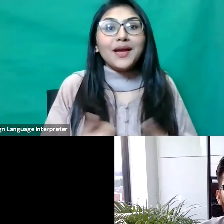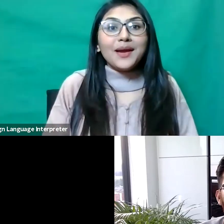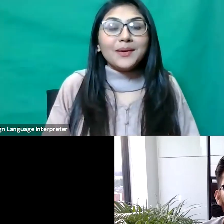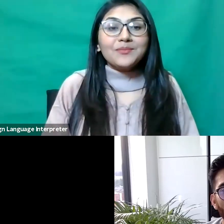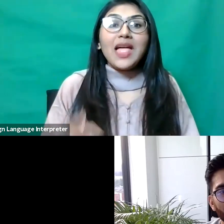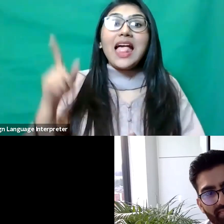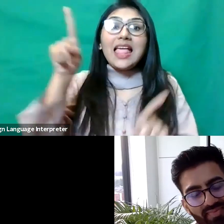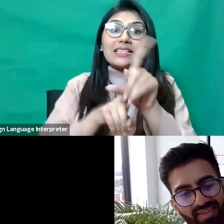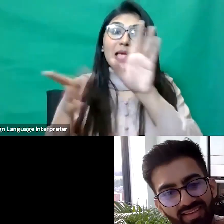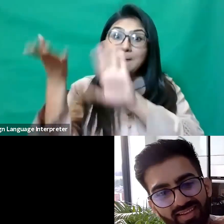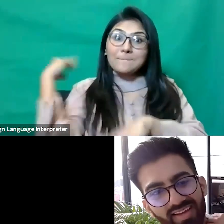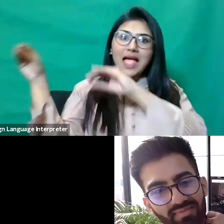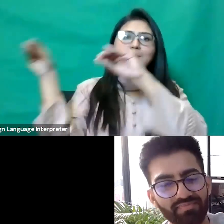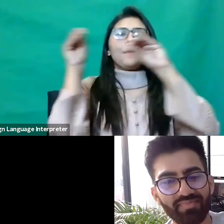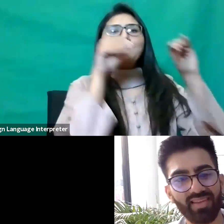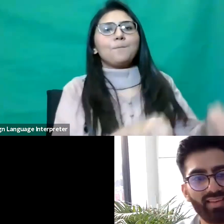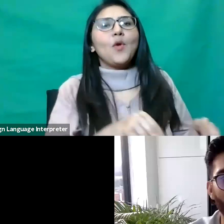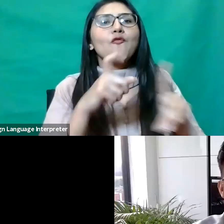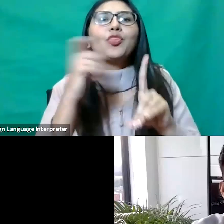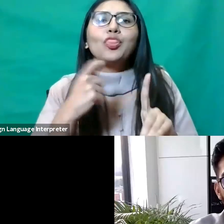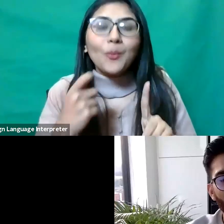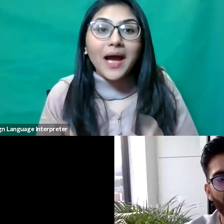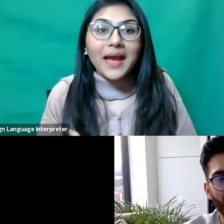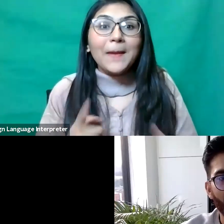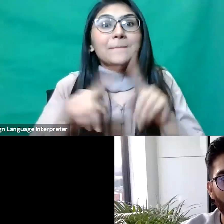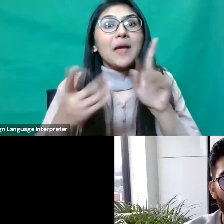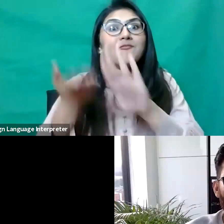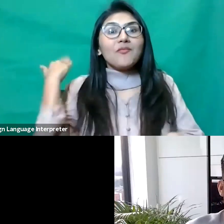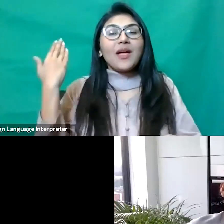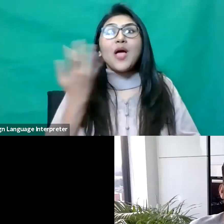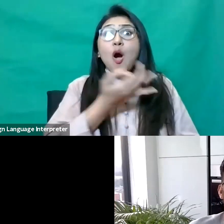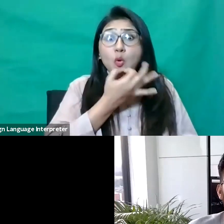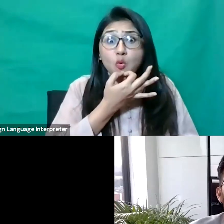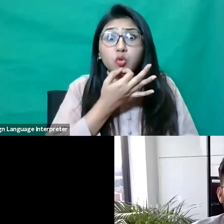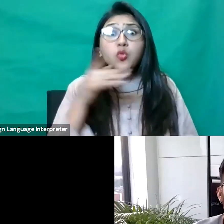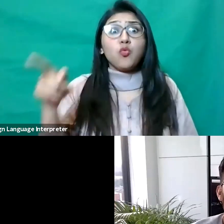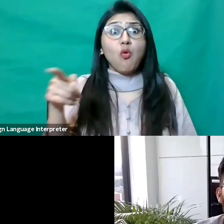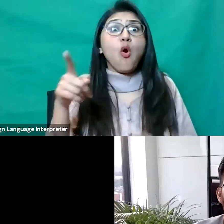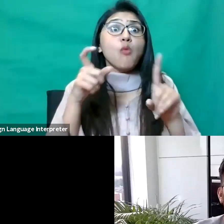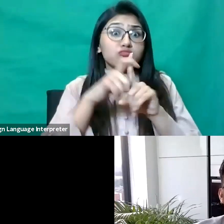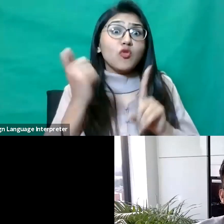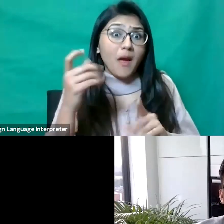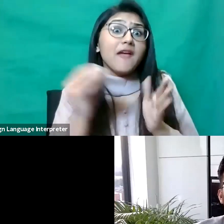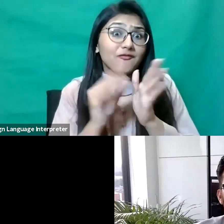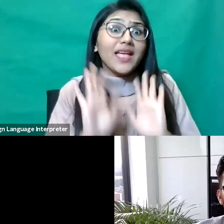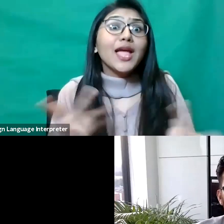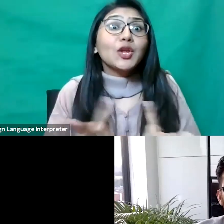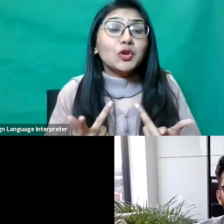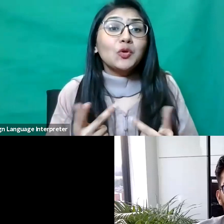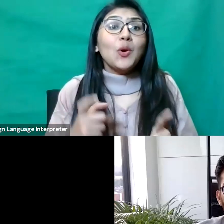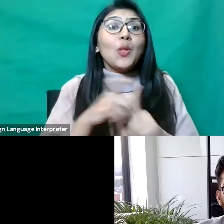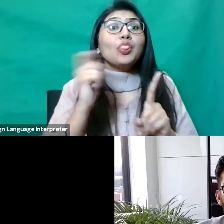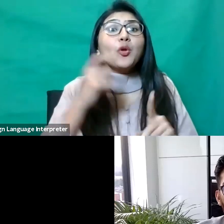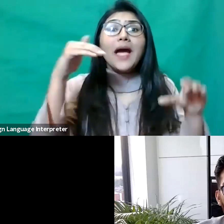I've moved out to Dubai. And Urdu can be really helpful in Dubai because I feel like it's spoken more than